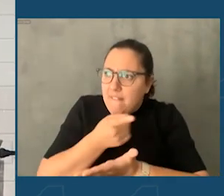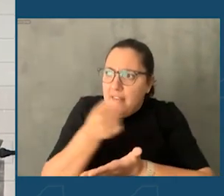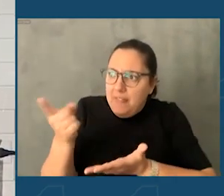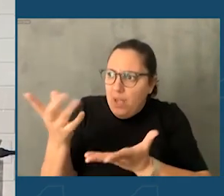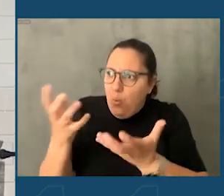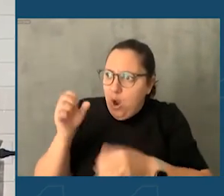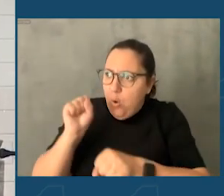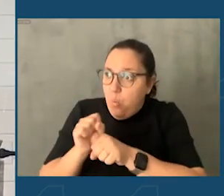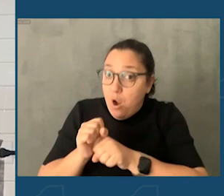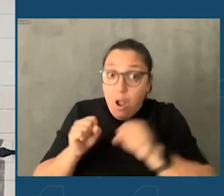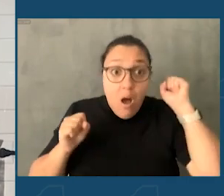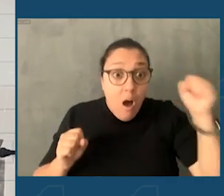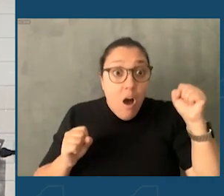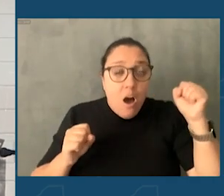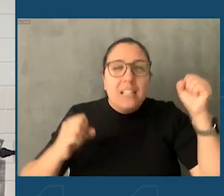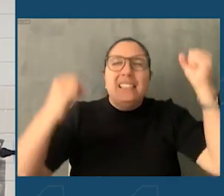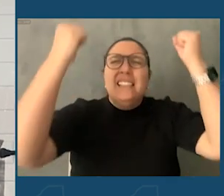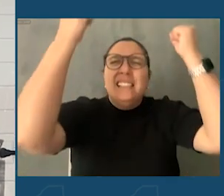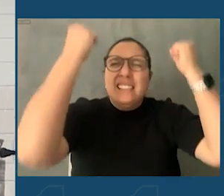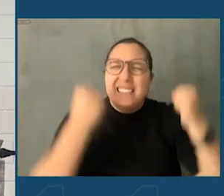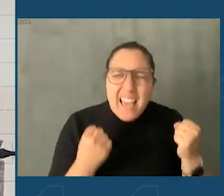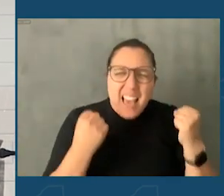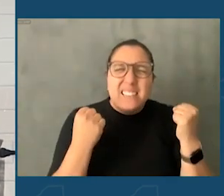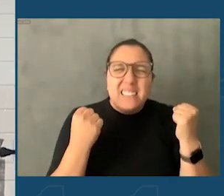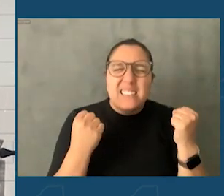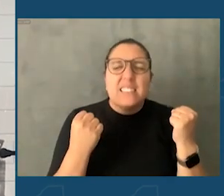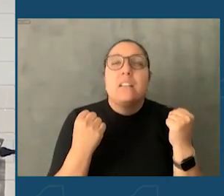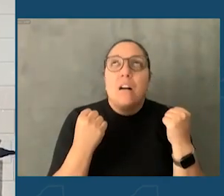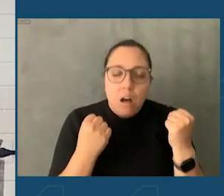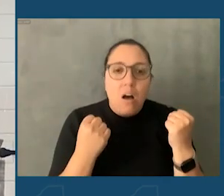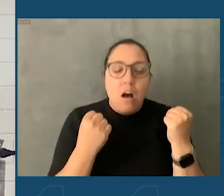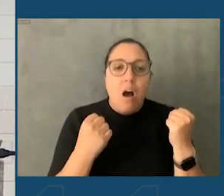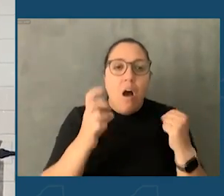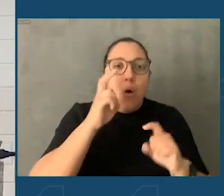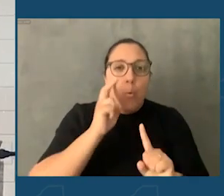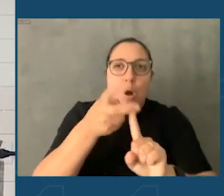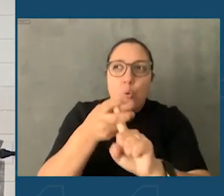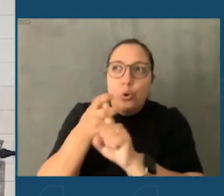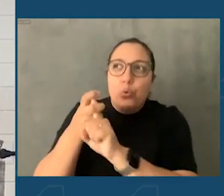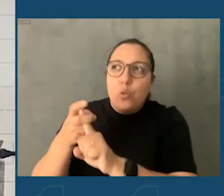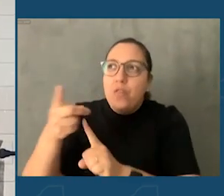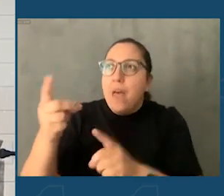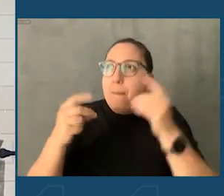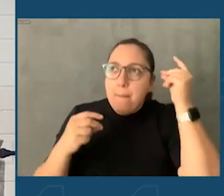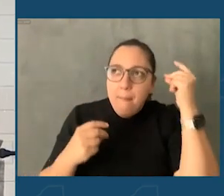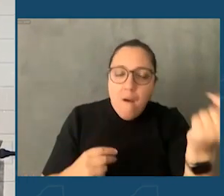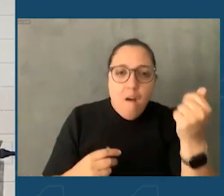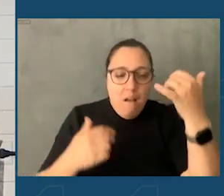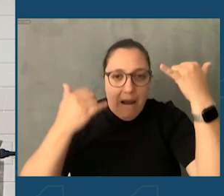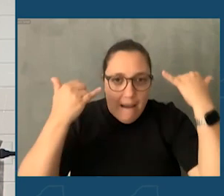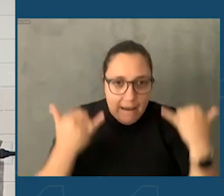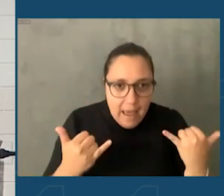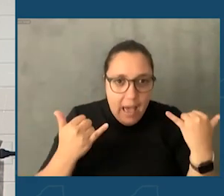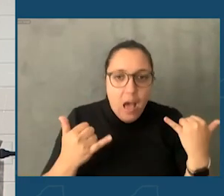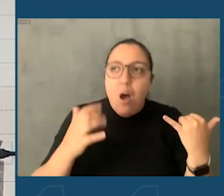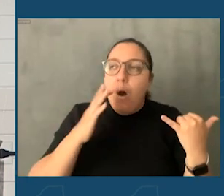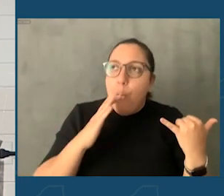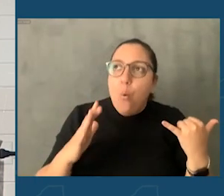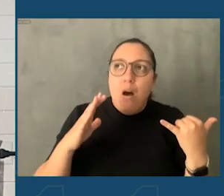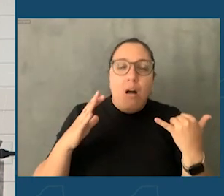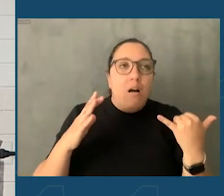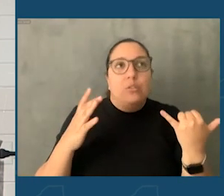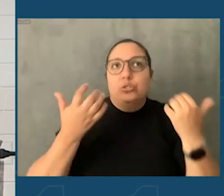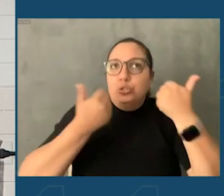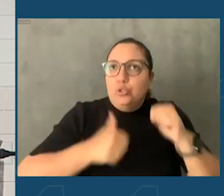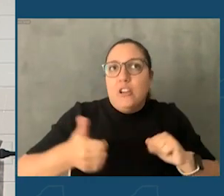hallelujah, sign us up. We will put recruiting tables out immediately, and we will do the best job we can on